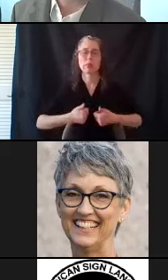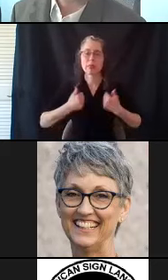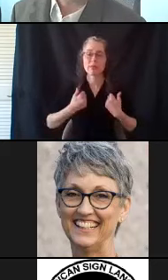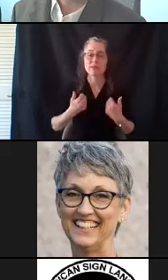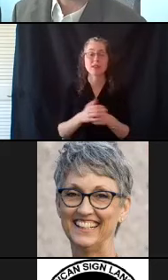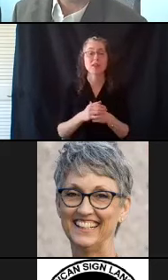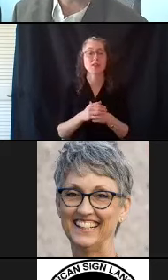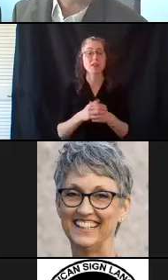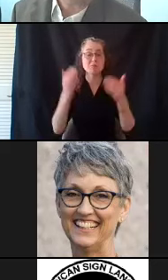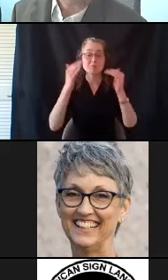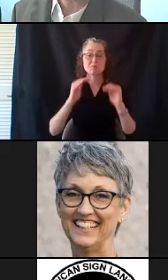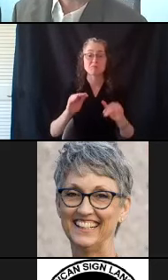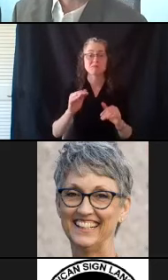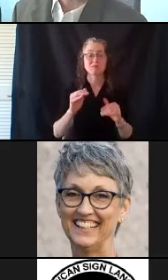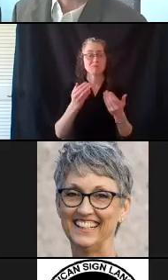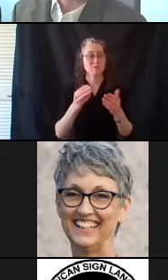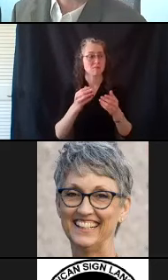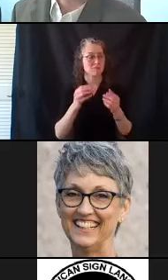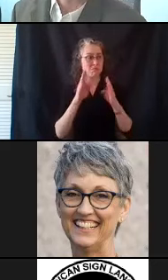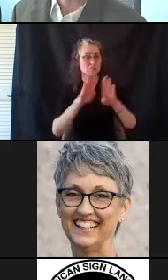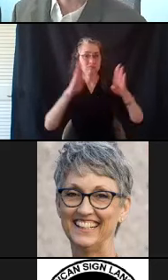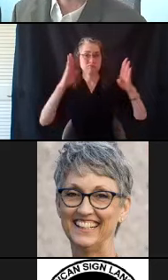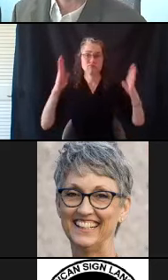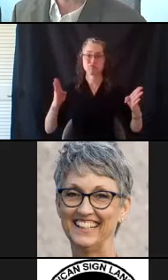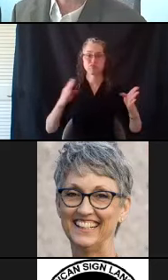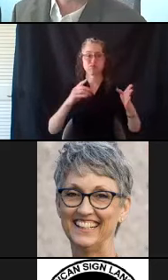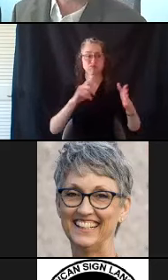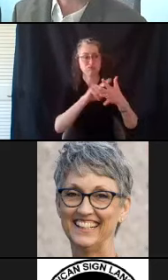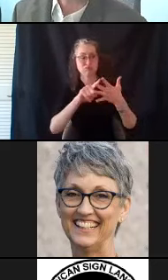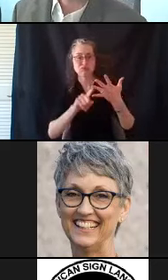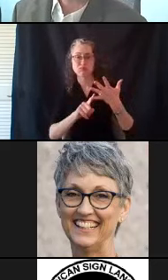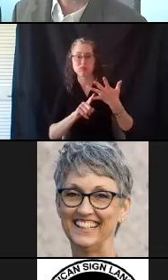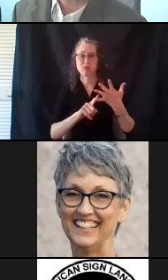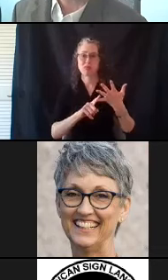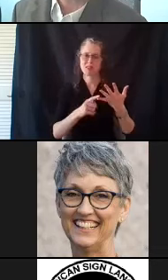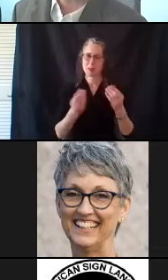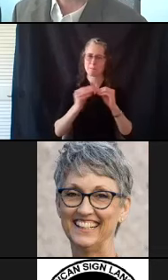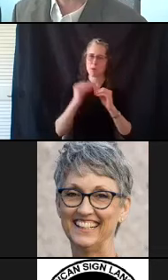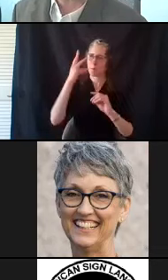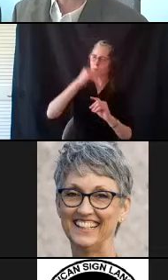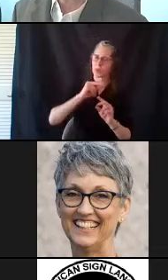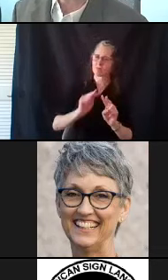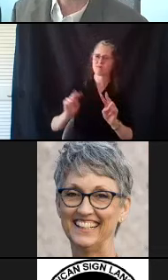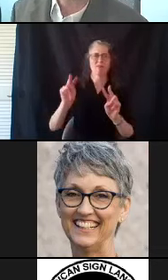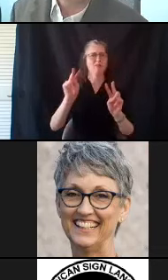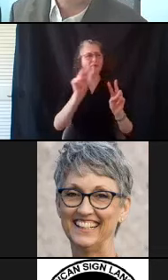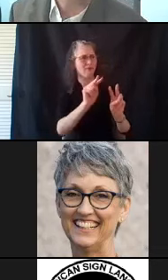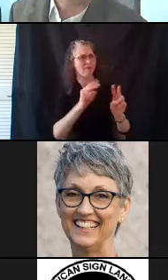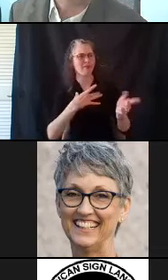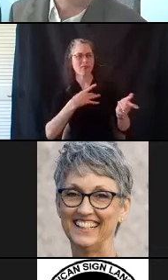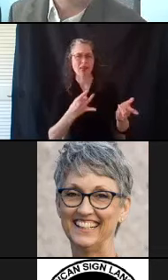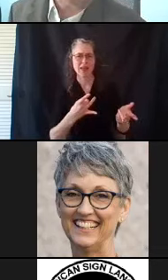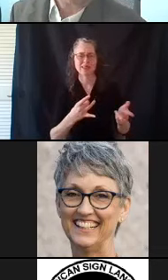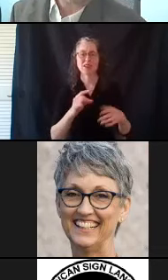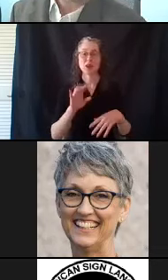pleasing. No longer do features look like your room is part of a